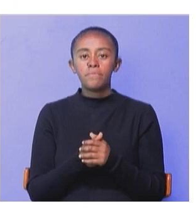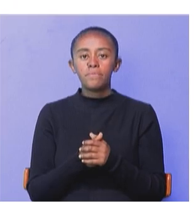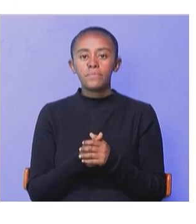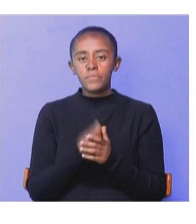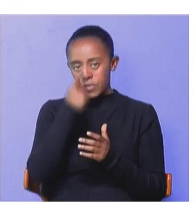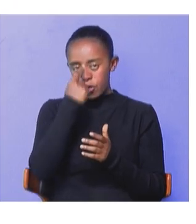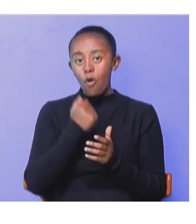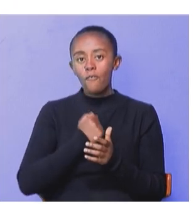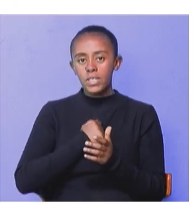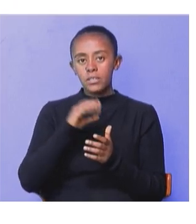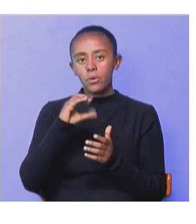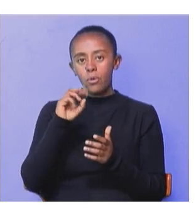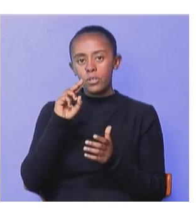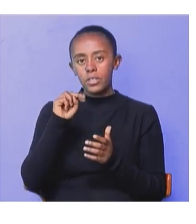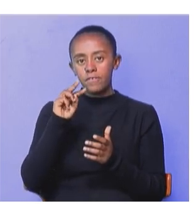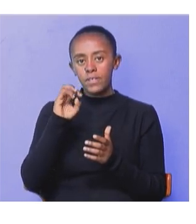convinced